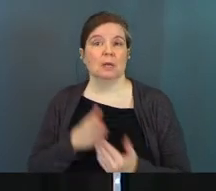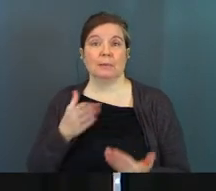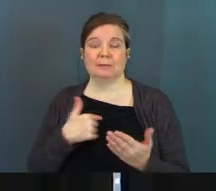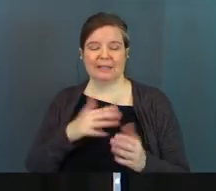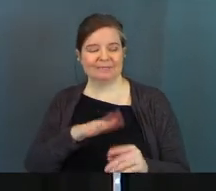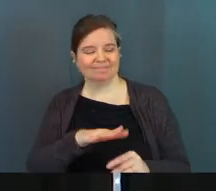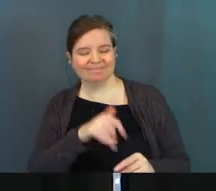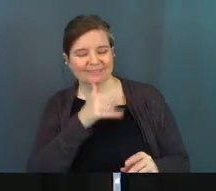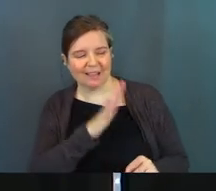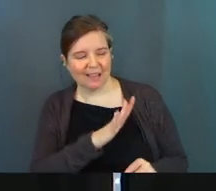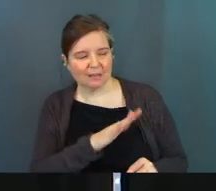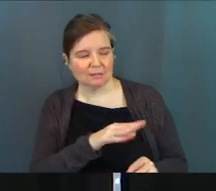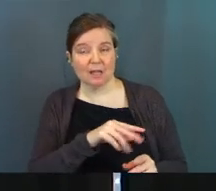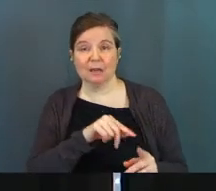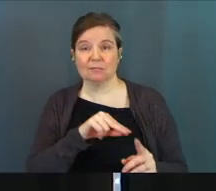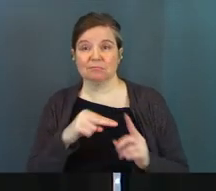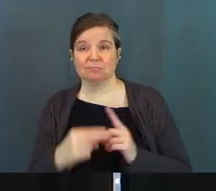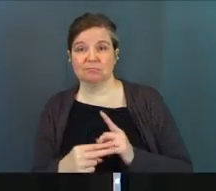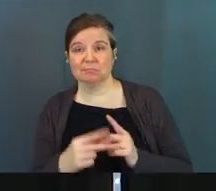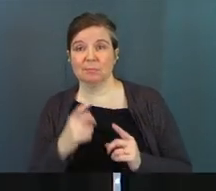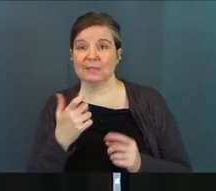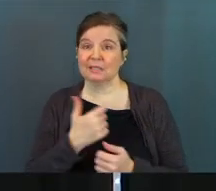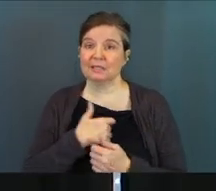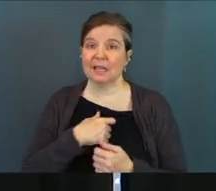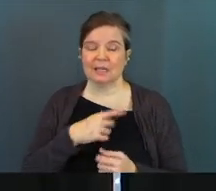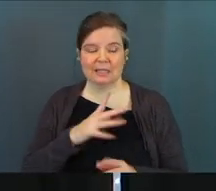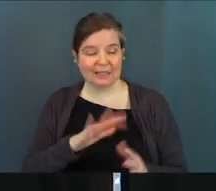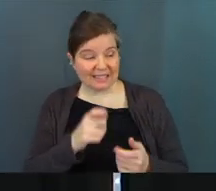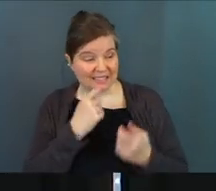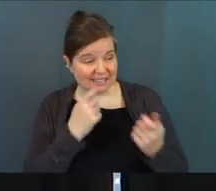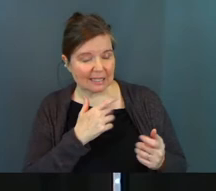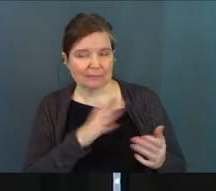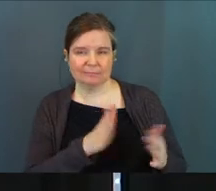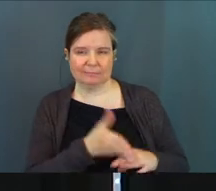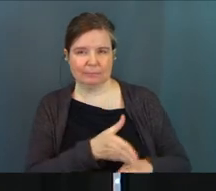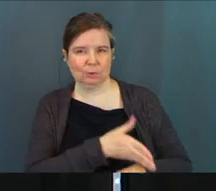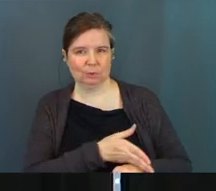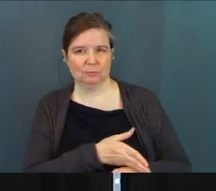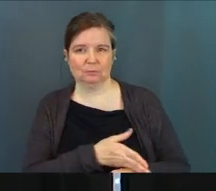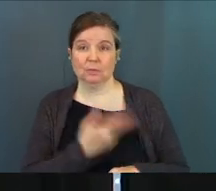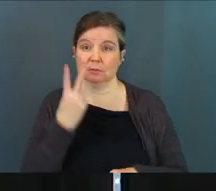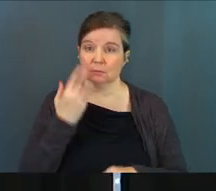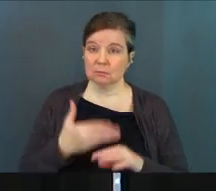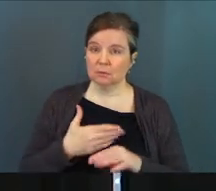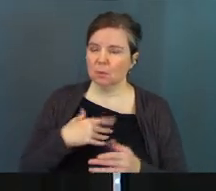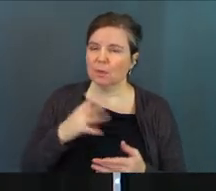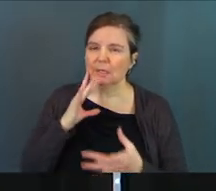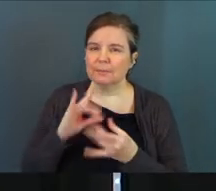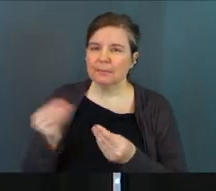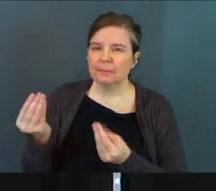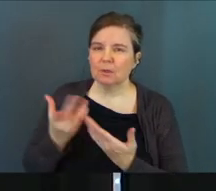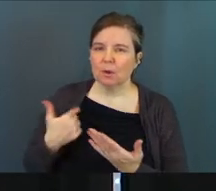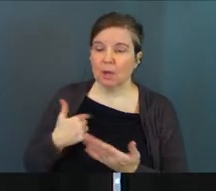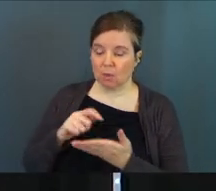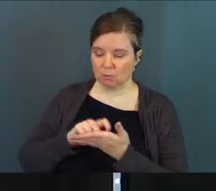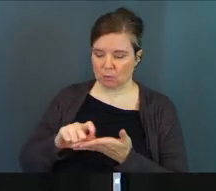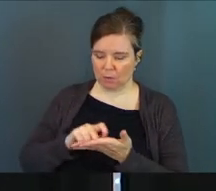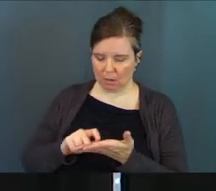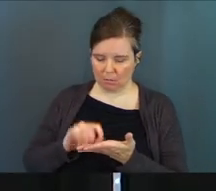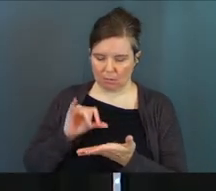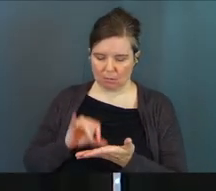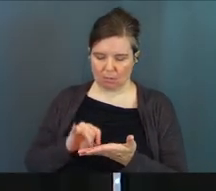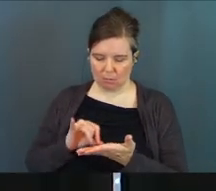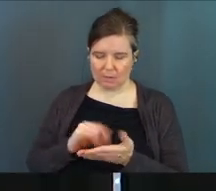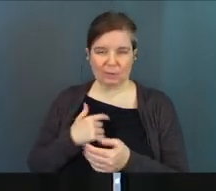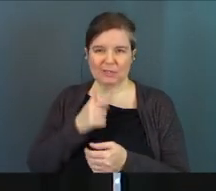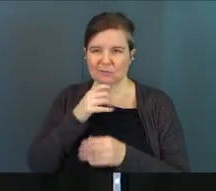God's gone, hey, that's not it, and He's rebuked us in because He loves us, and He wants to see us get better? What is He speaking to us? And we write that out, and we take